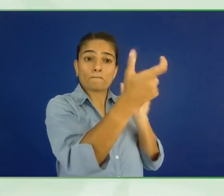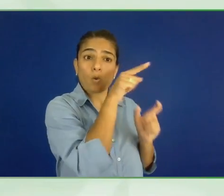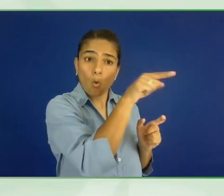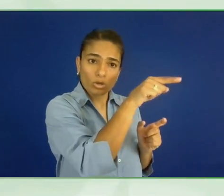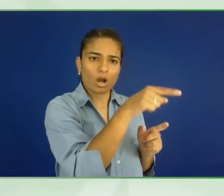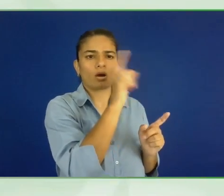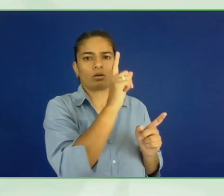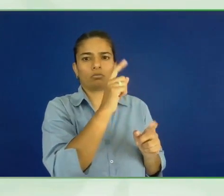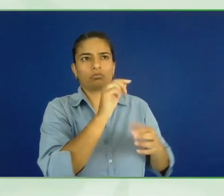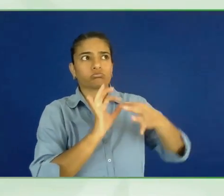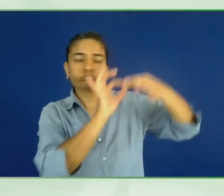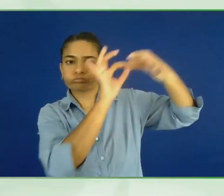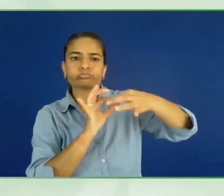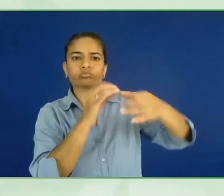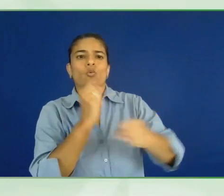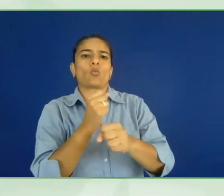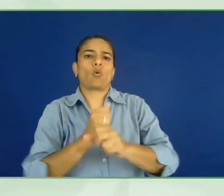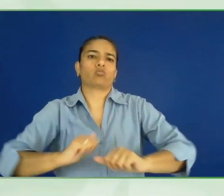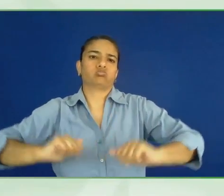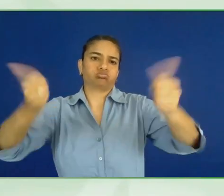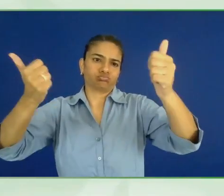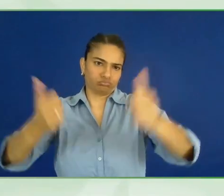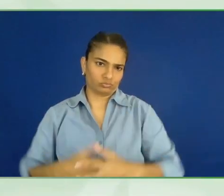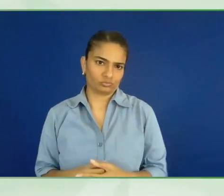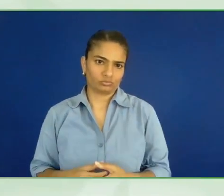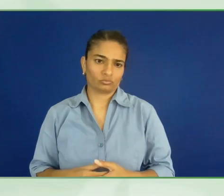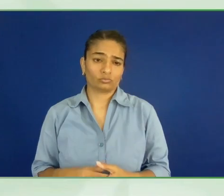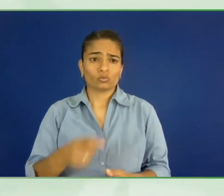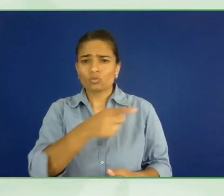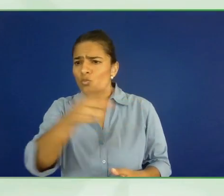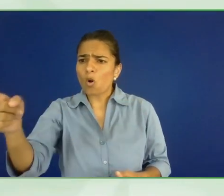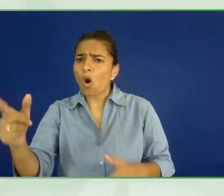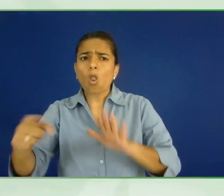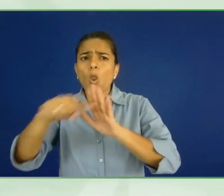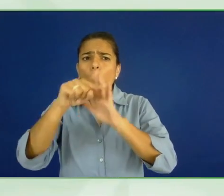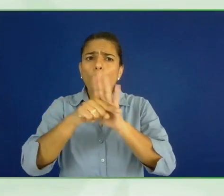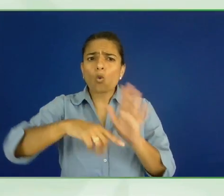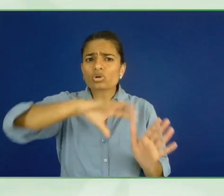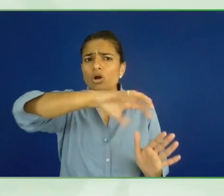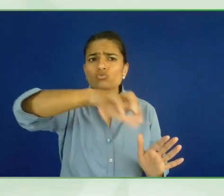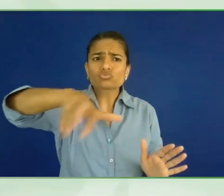law in your countries? Can you say about that a few words?